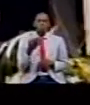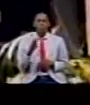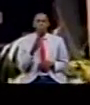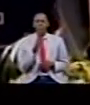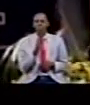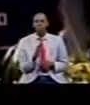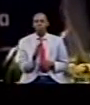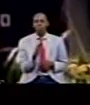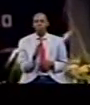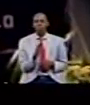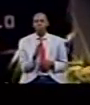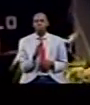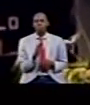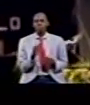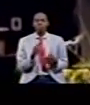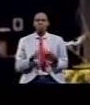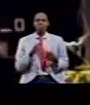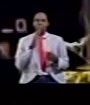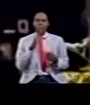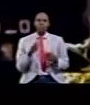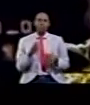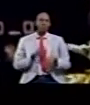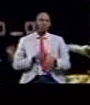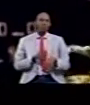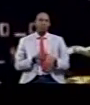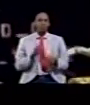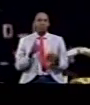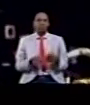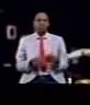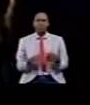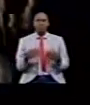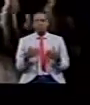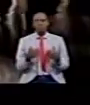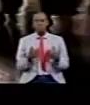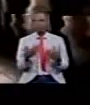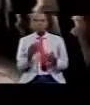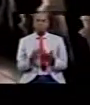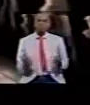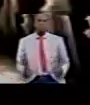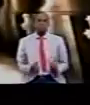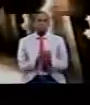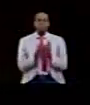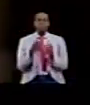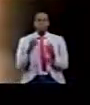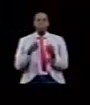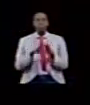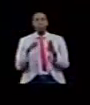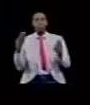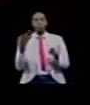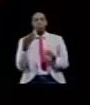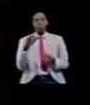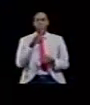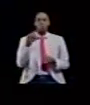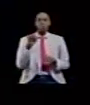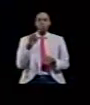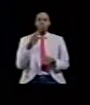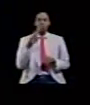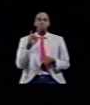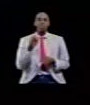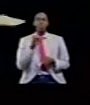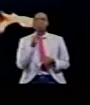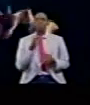come. They want to take our two sons to be bond men. What happened to that man? We don't know the story of that